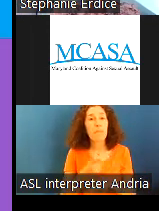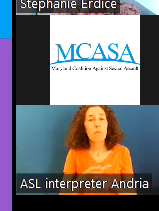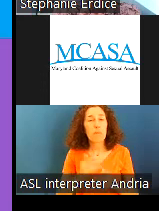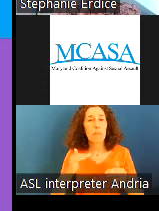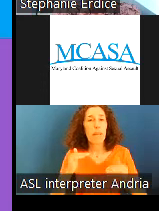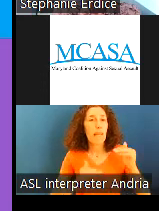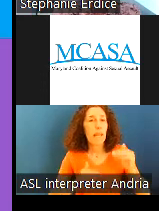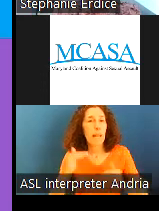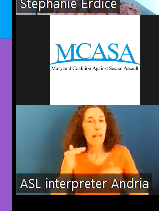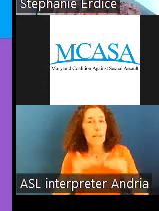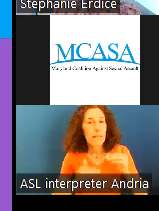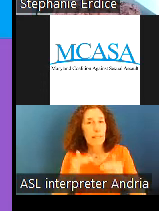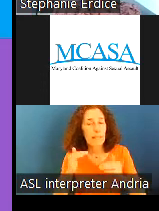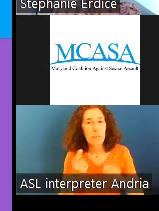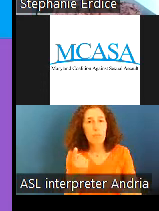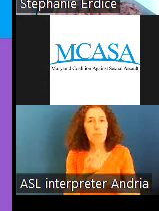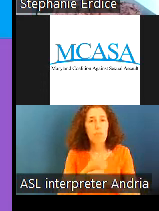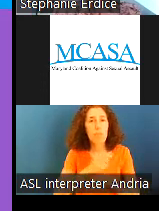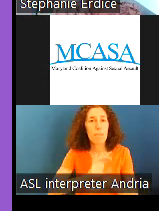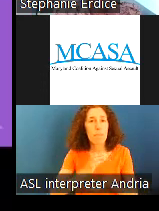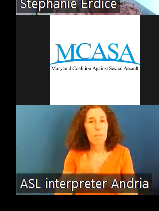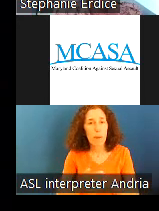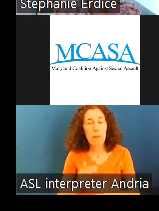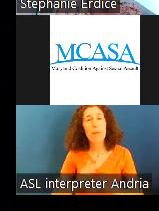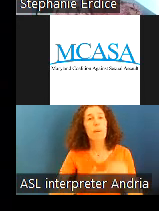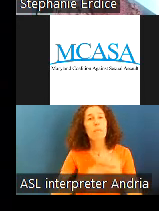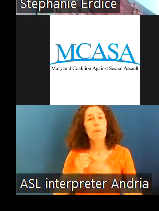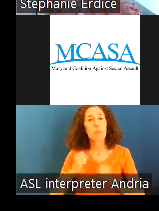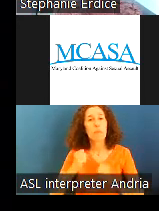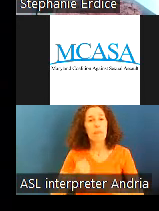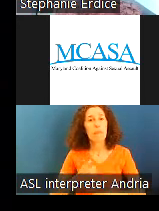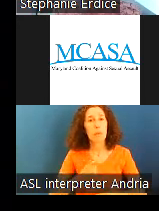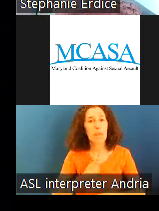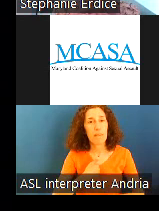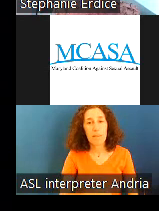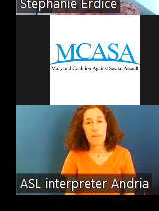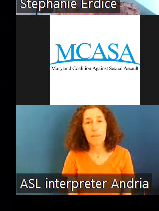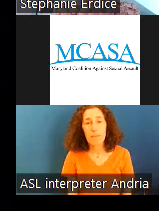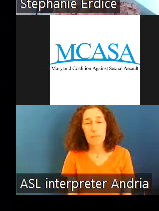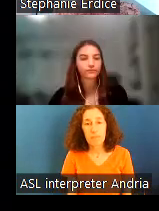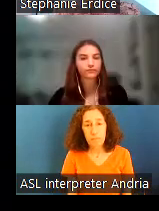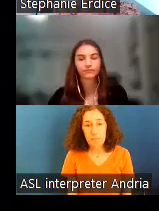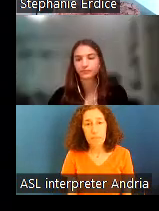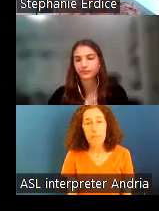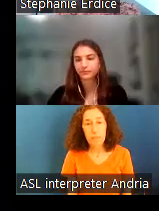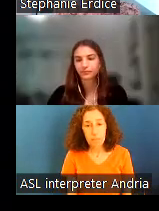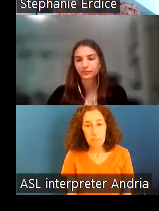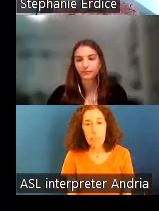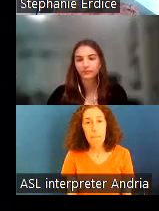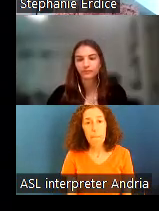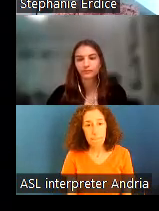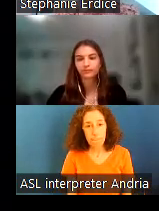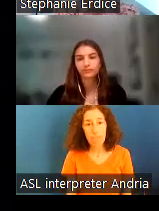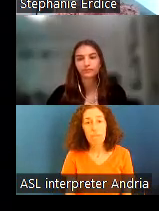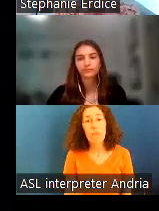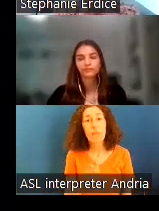and building your own resilience. So before I turn this next slide over to Alyssa, one of the things we notice when we do this workshop,